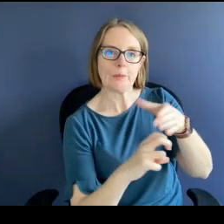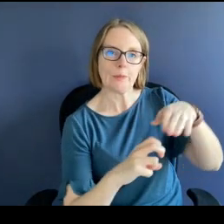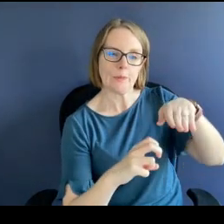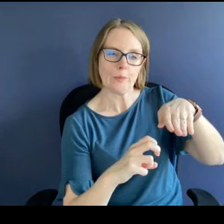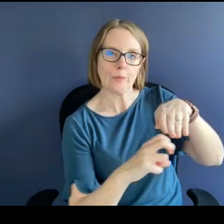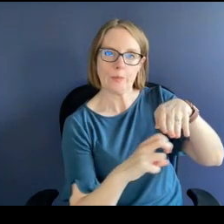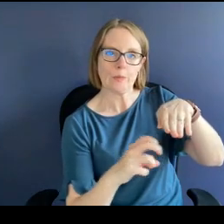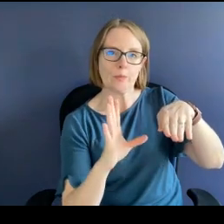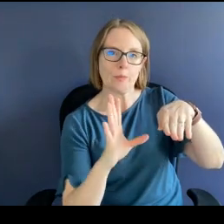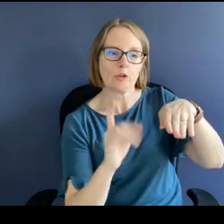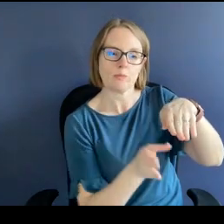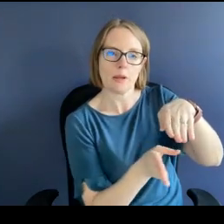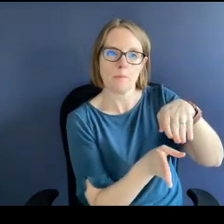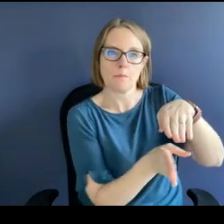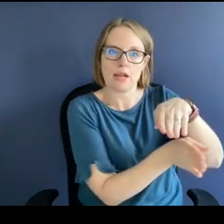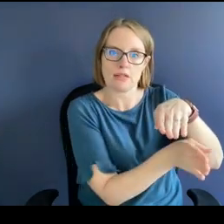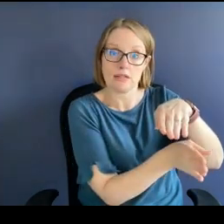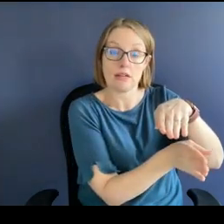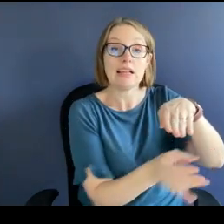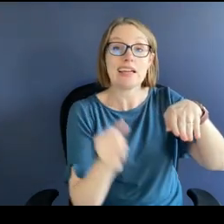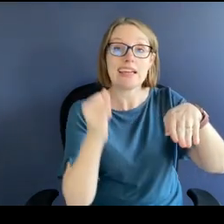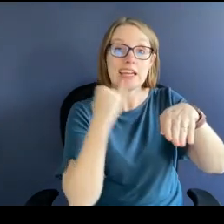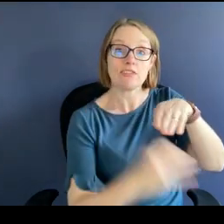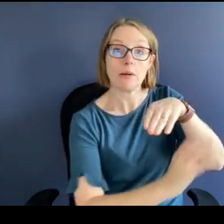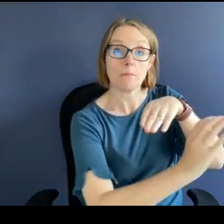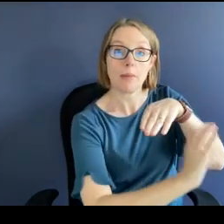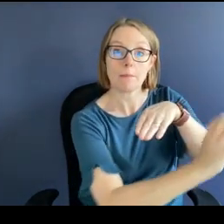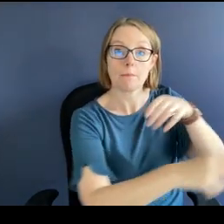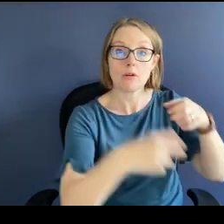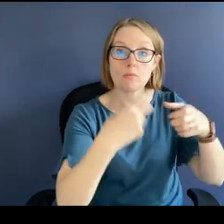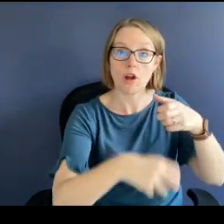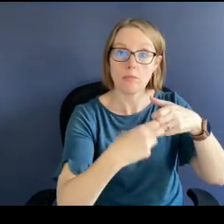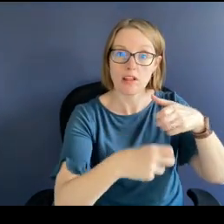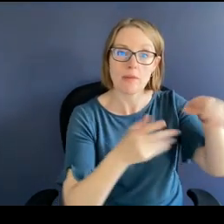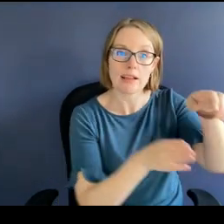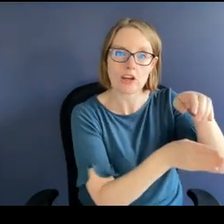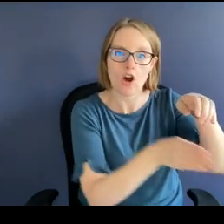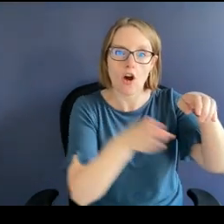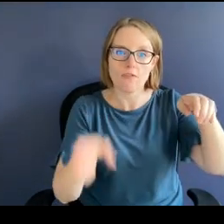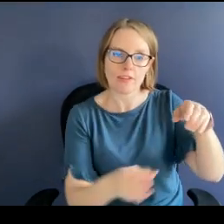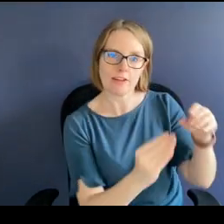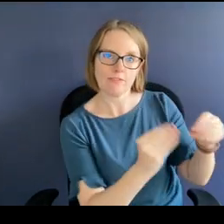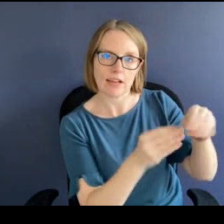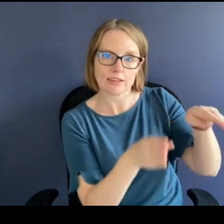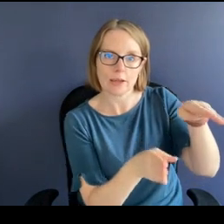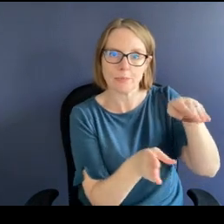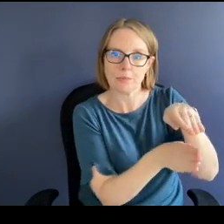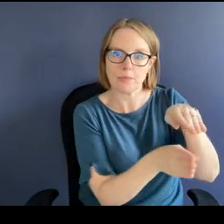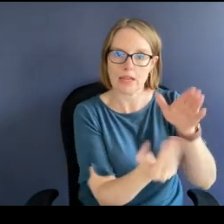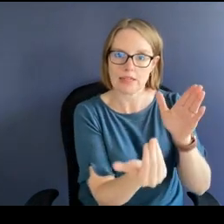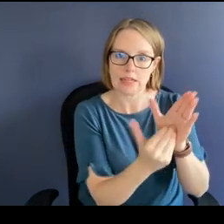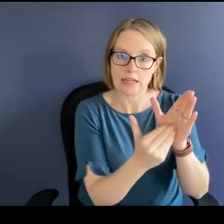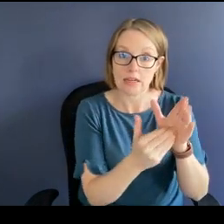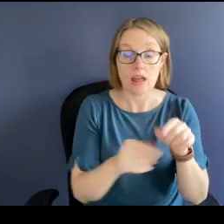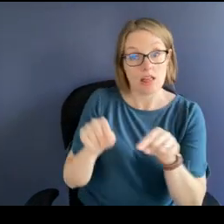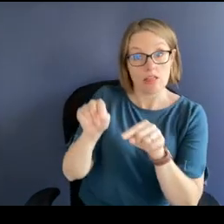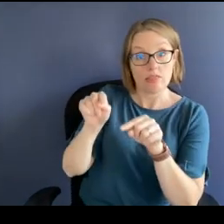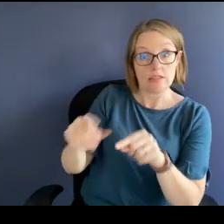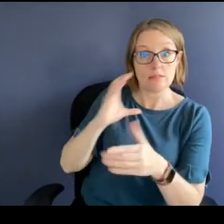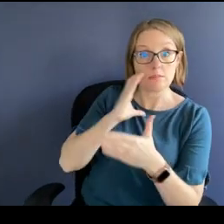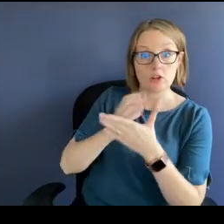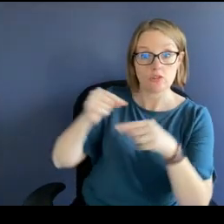so the pipes can be easily serviced. Shown here is the knee space at a sink with